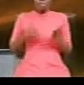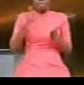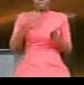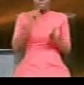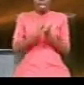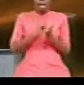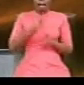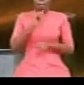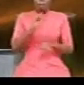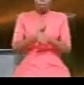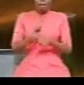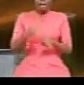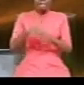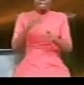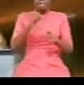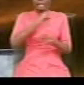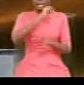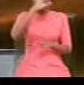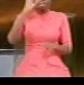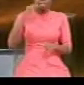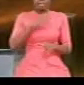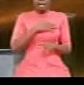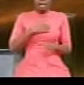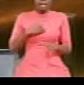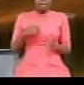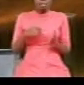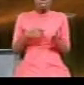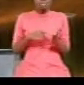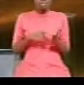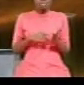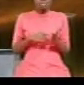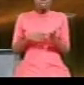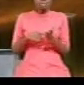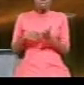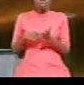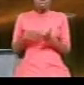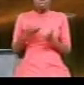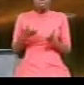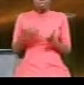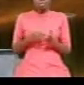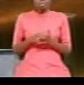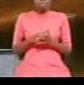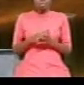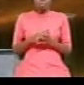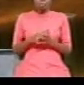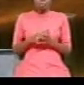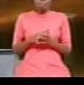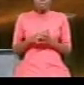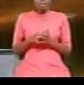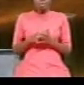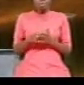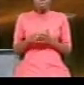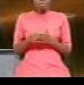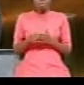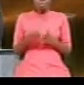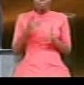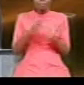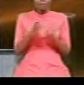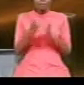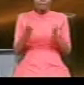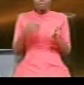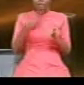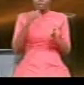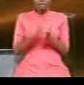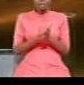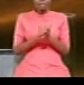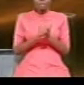in the light. And these evil works are there in the heart, in the life of the individual. The Bible says